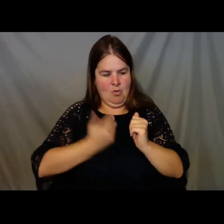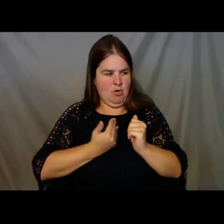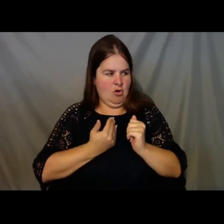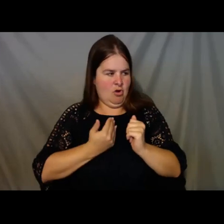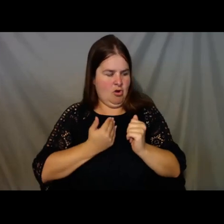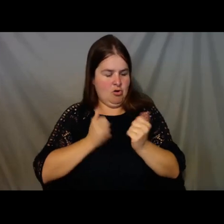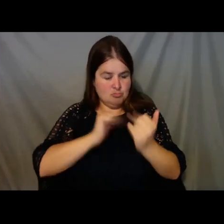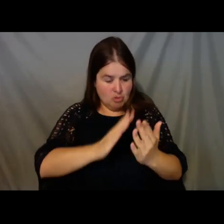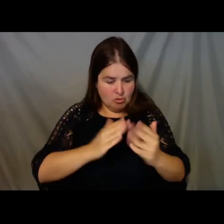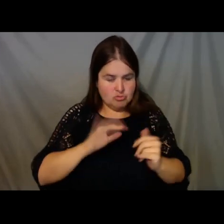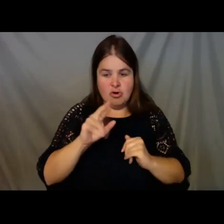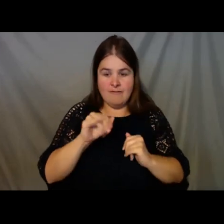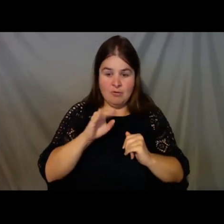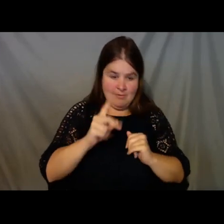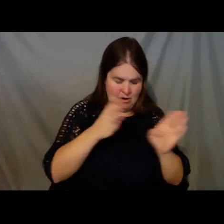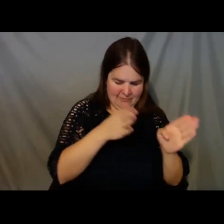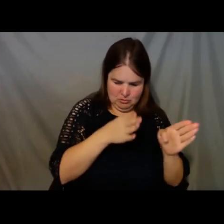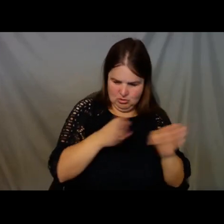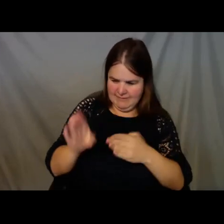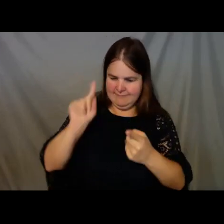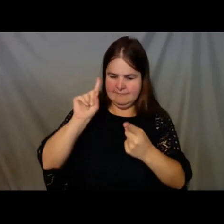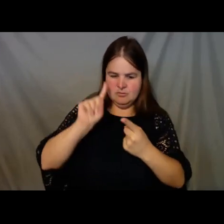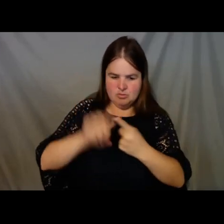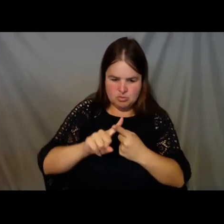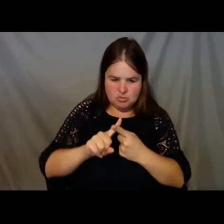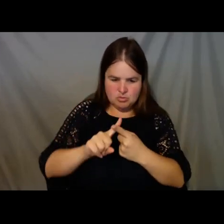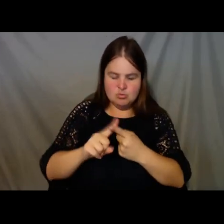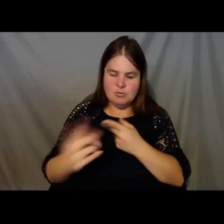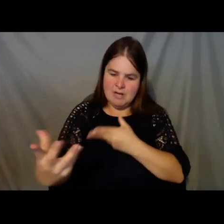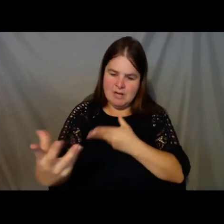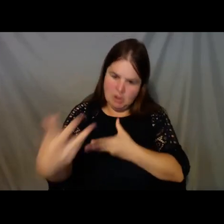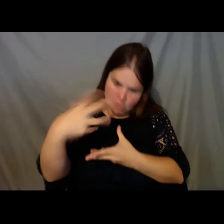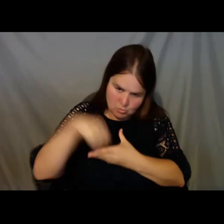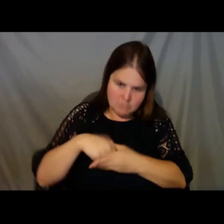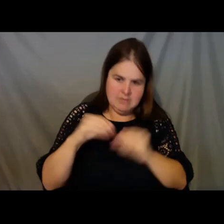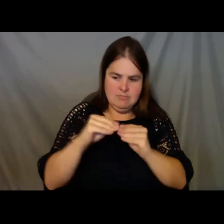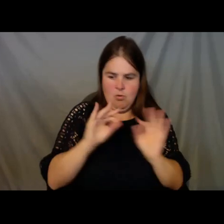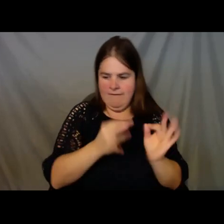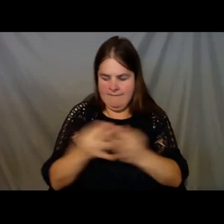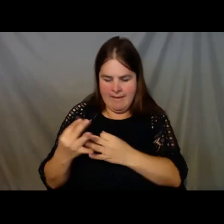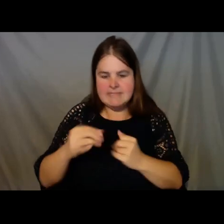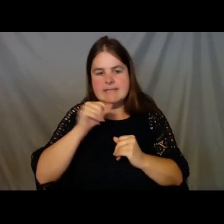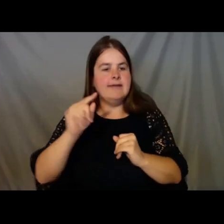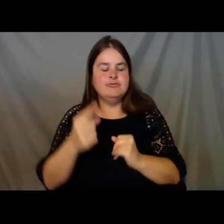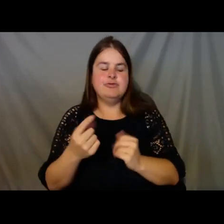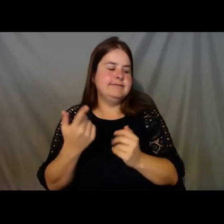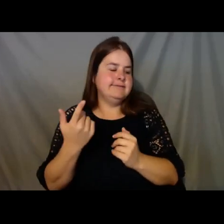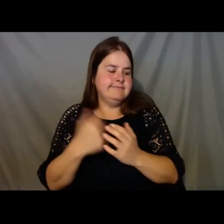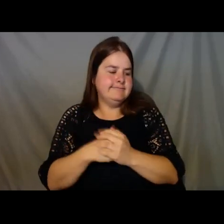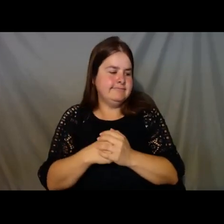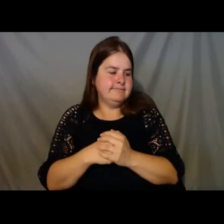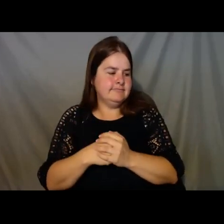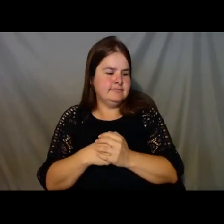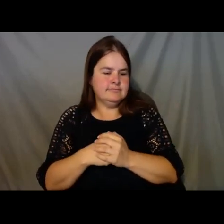and frameworks into capturing more families, and not just basing it off of, you